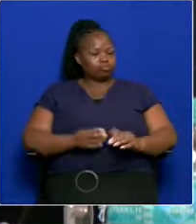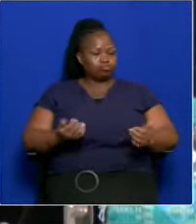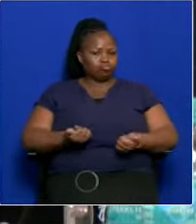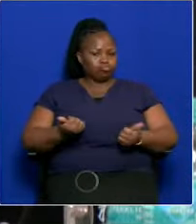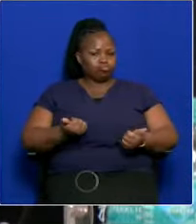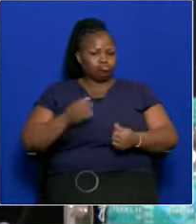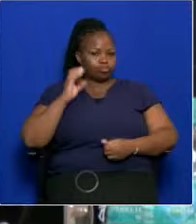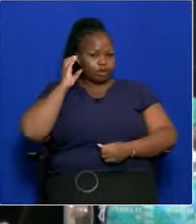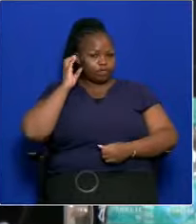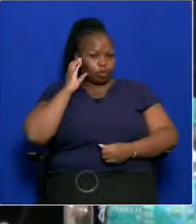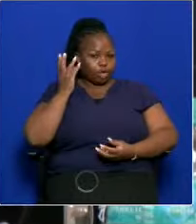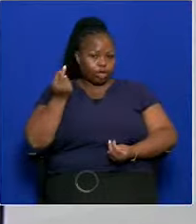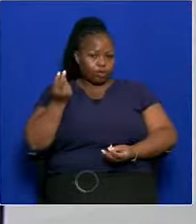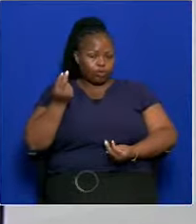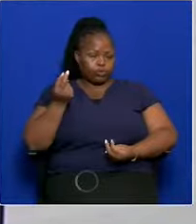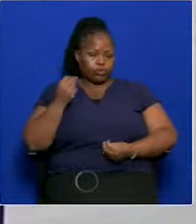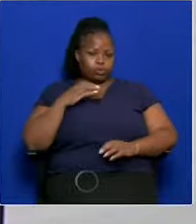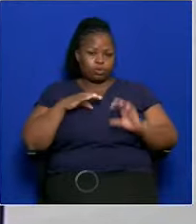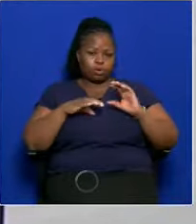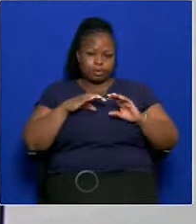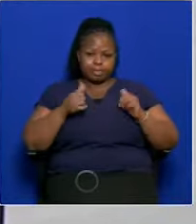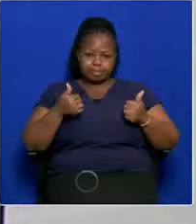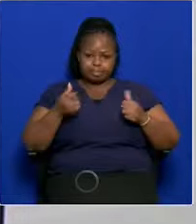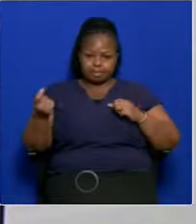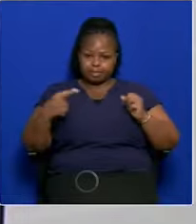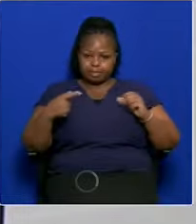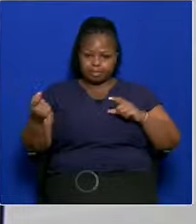and communicating.